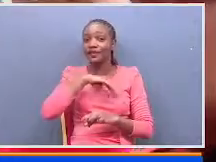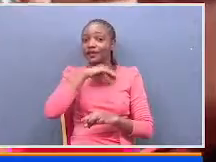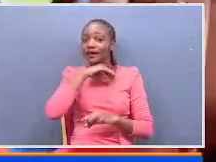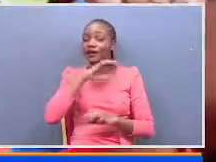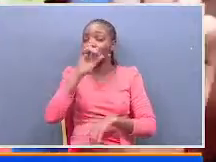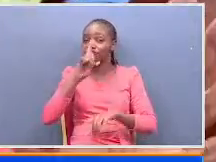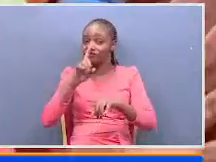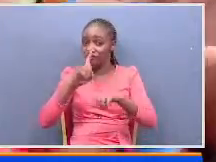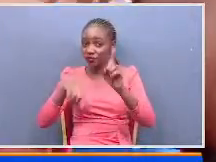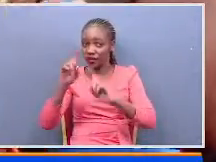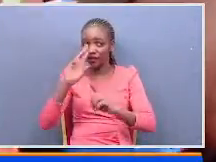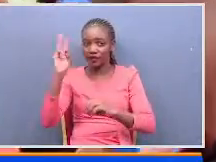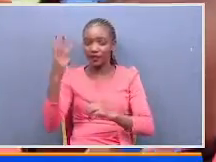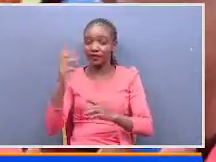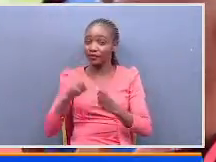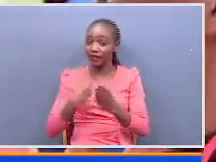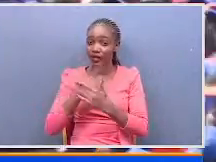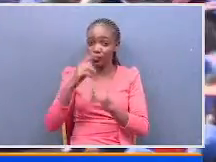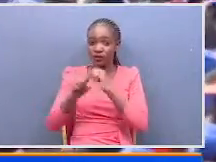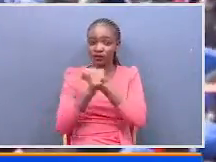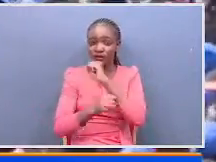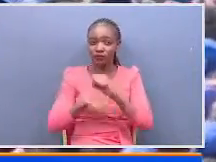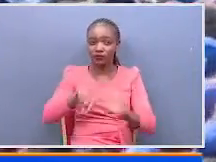kiti for a very long time. Hajawahi pata hiyo time.